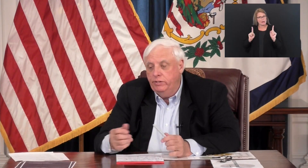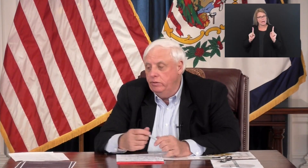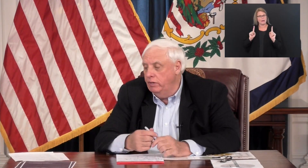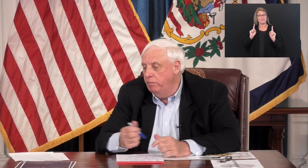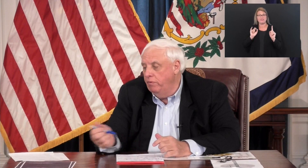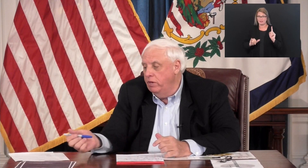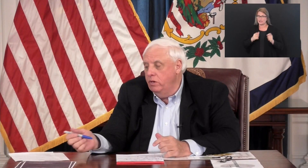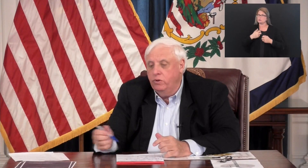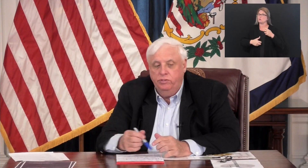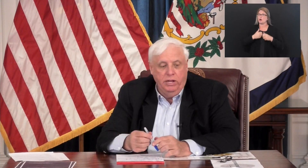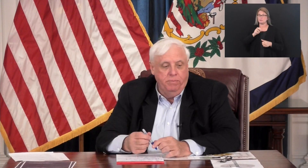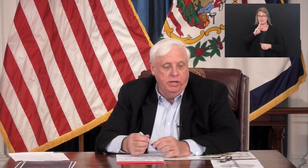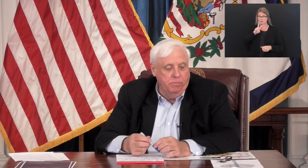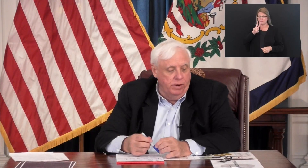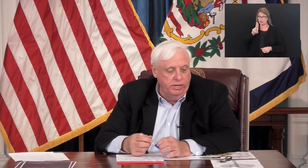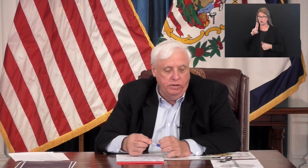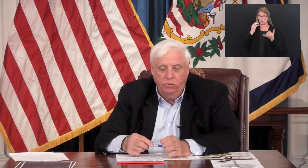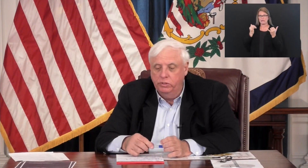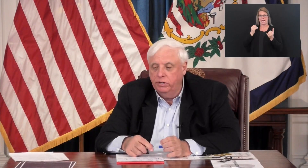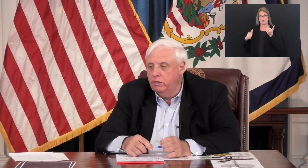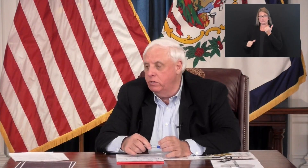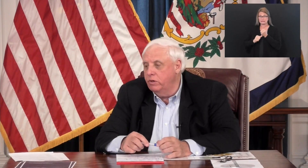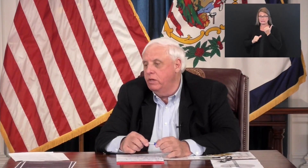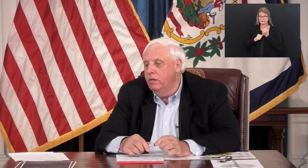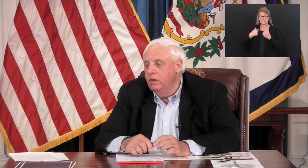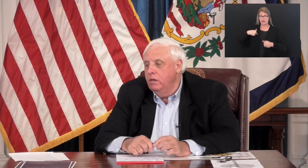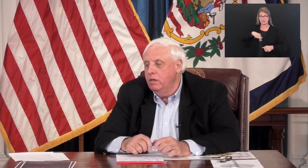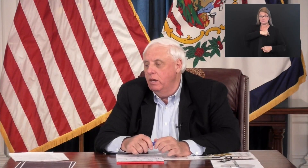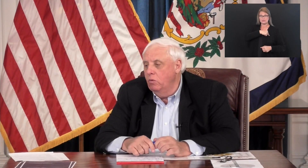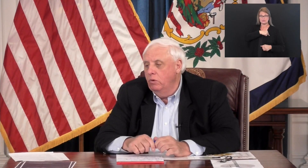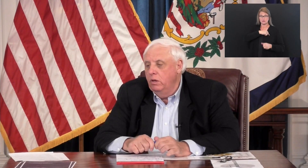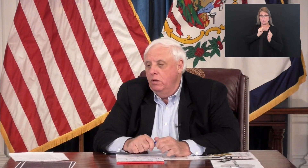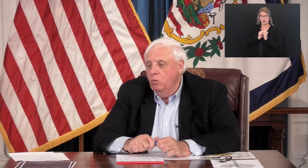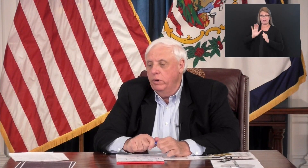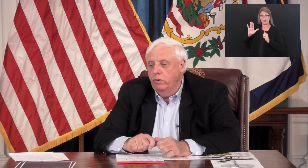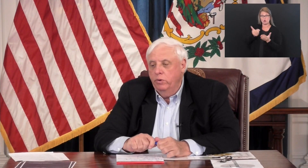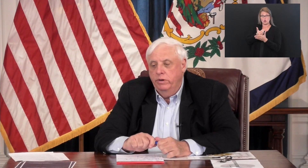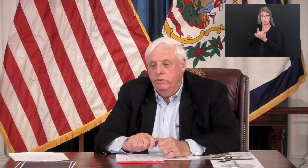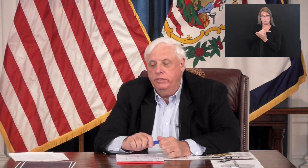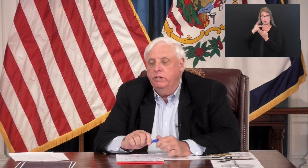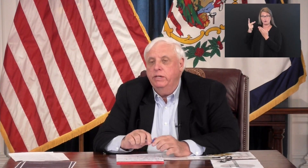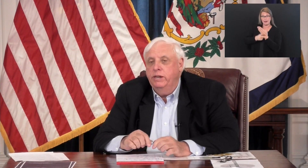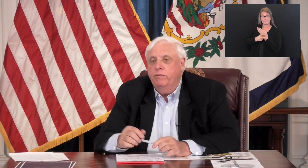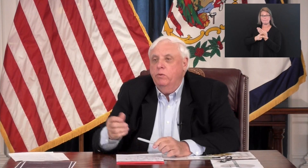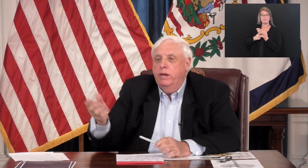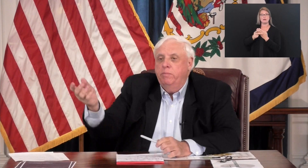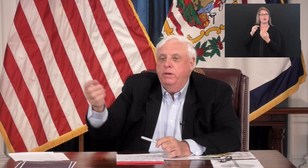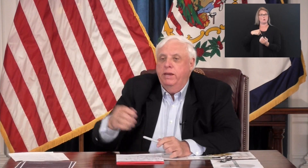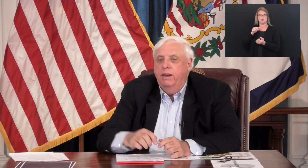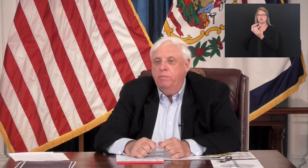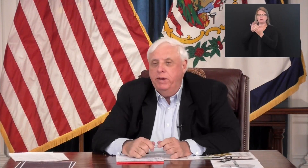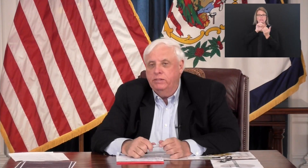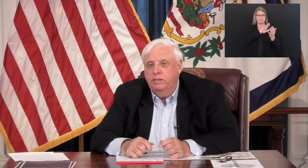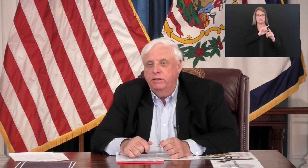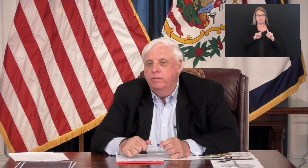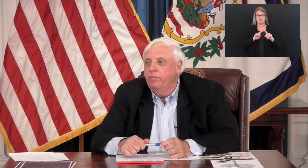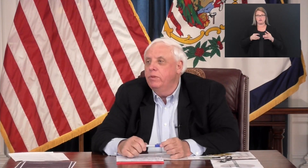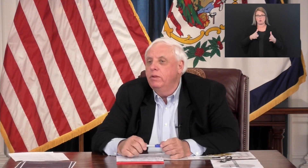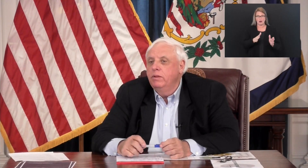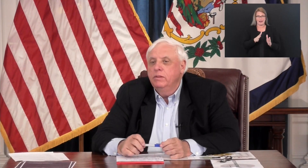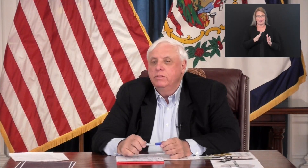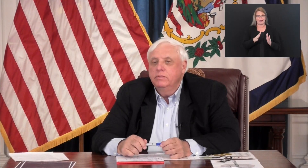an issue. WVU is stepping up right here in what they're doing. You know, we're addressing it in every way. But now I'll pass to